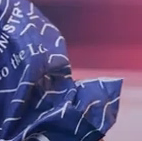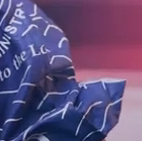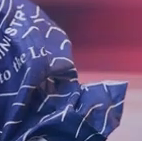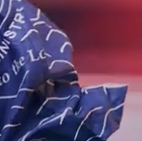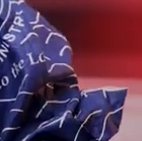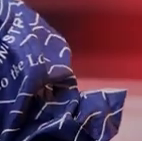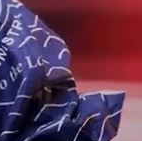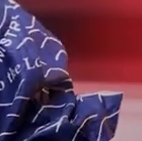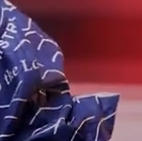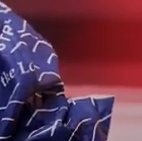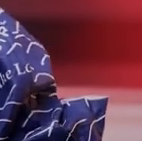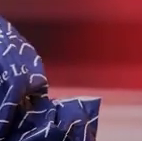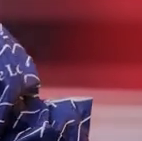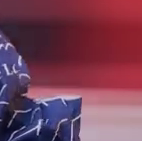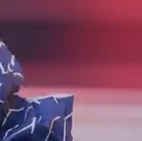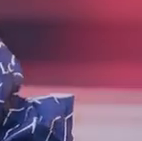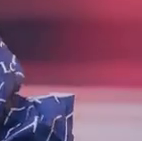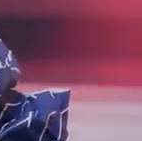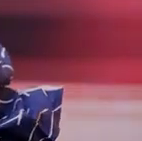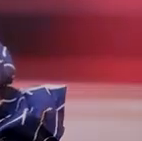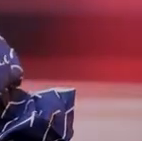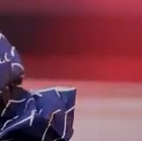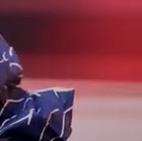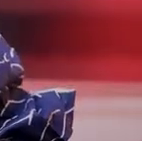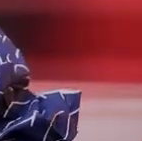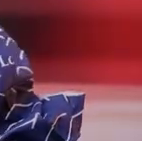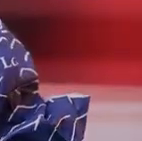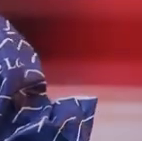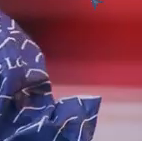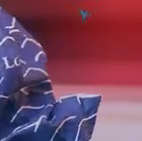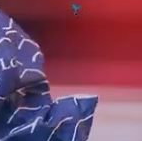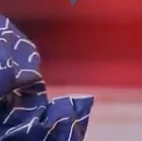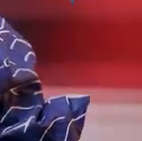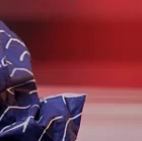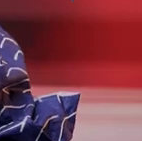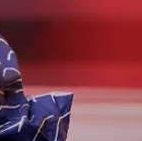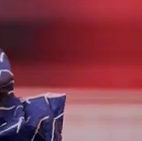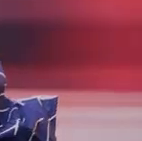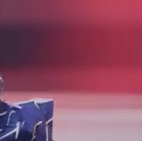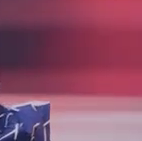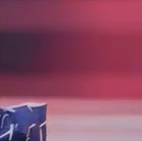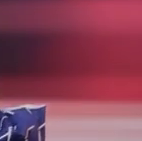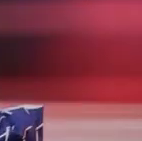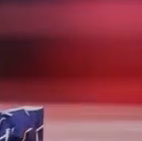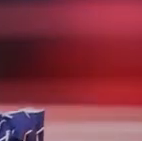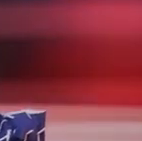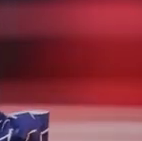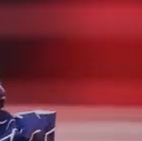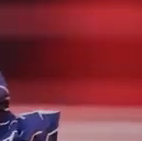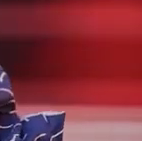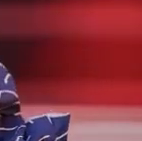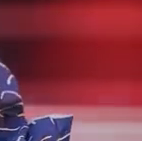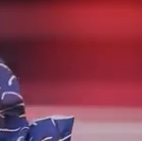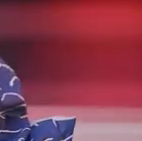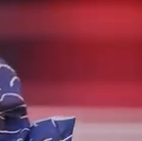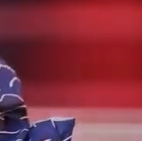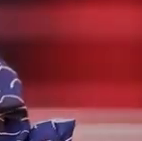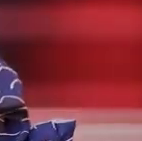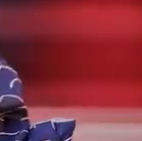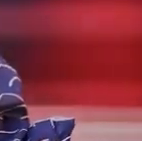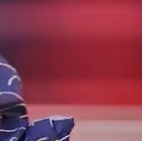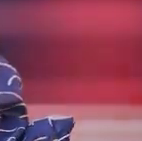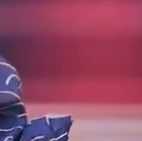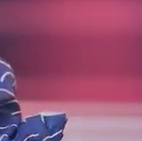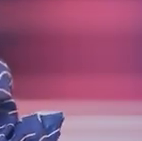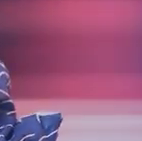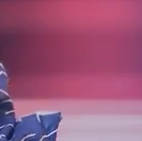We believe that this message will be a blessing to you. So we want you to stay glued and watch to the end and share to bless